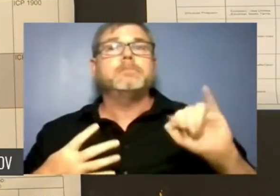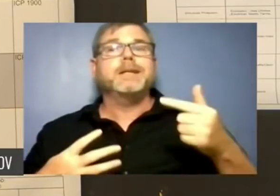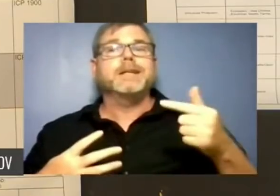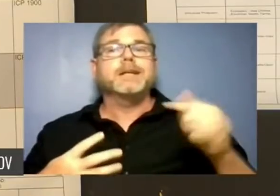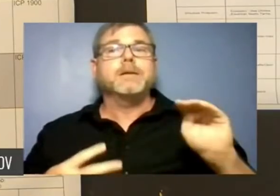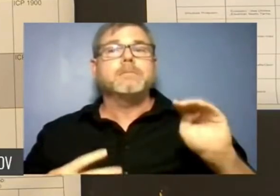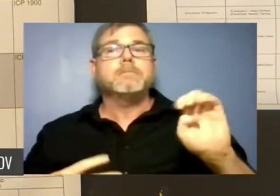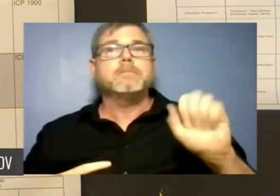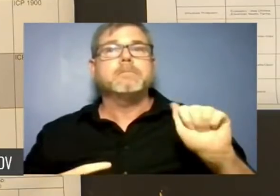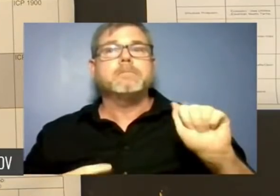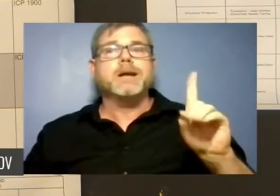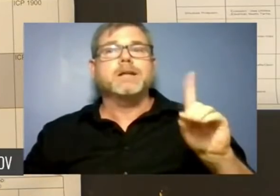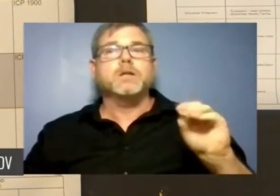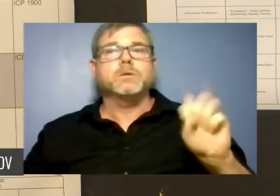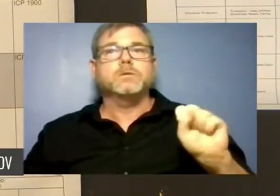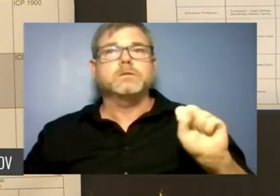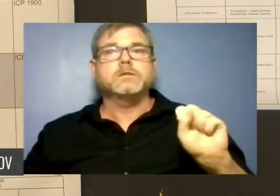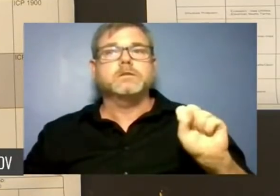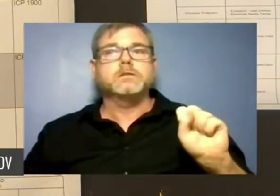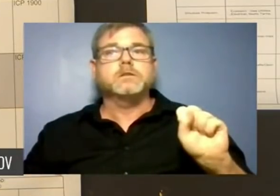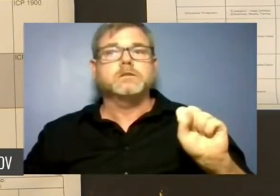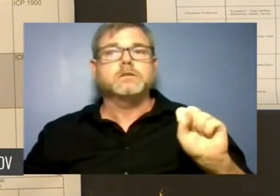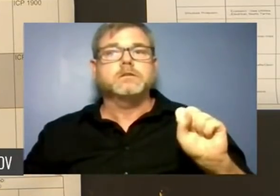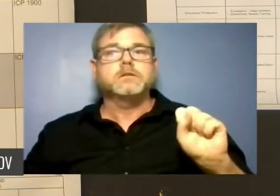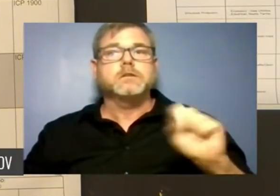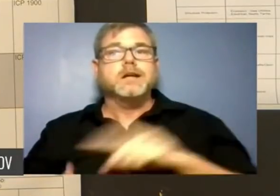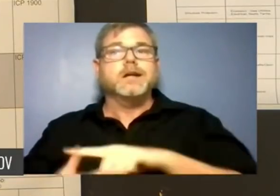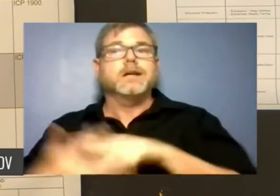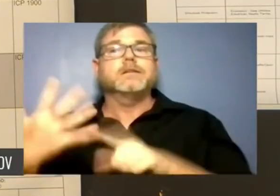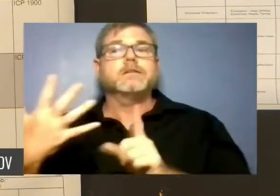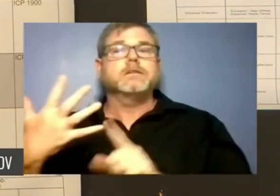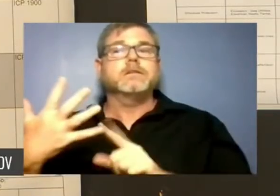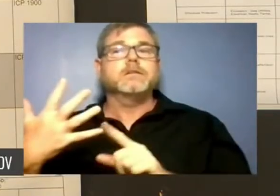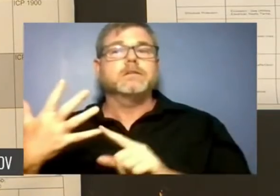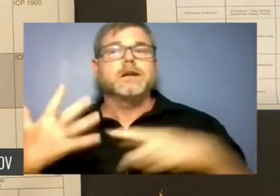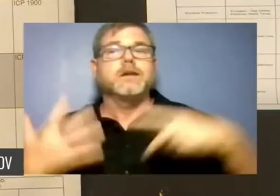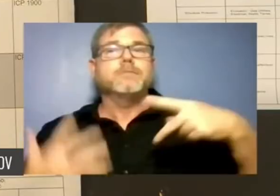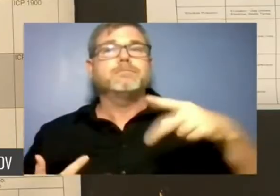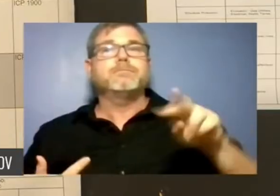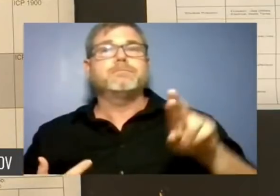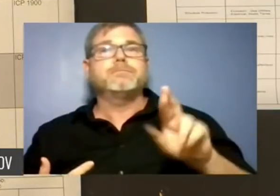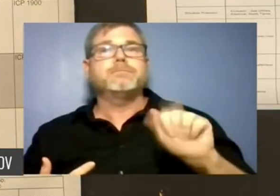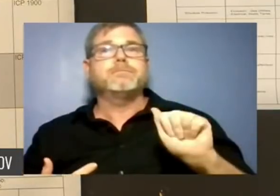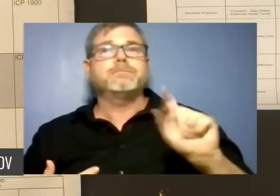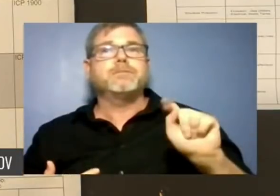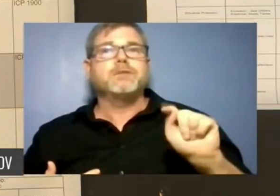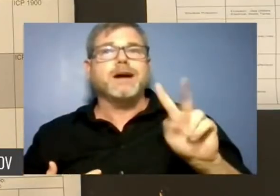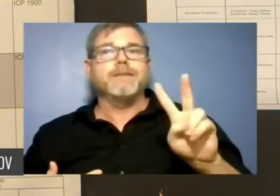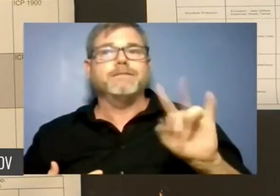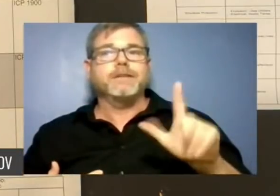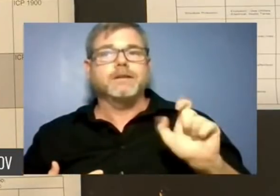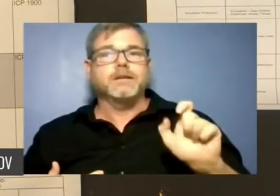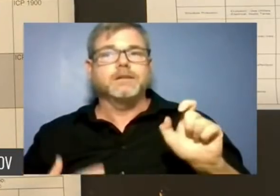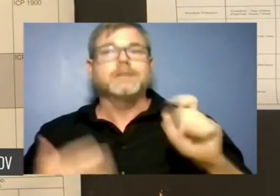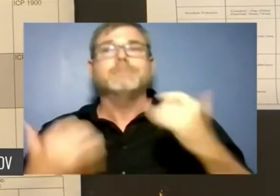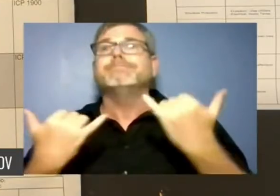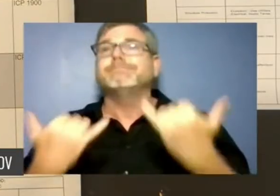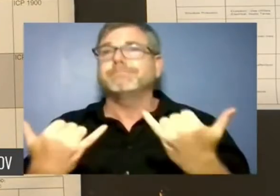So it is open to residents only. So if you're not a resident, you need to stay out of that area.